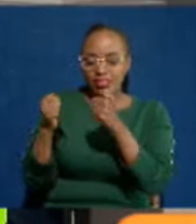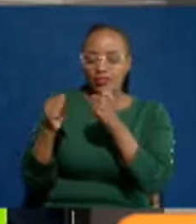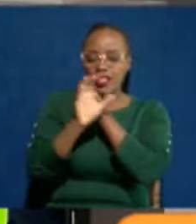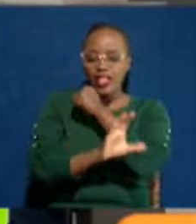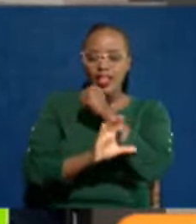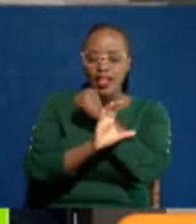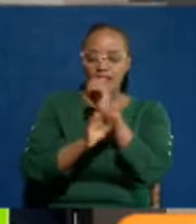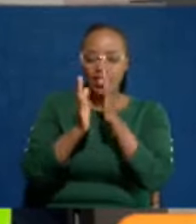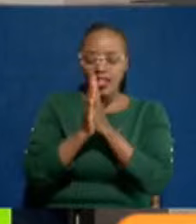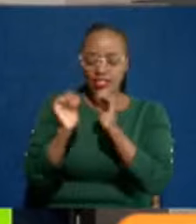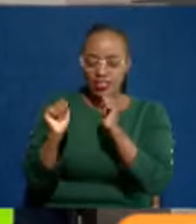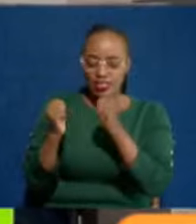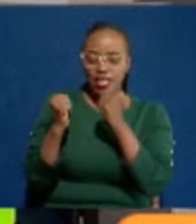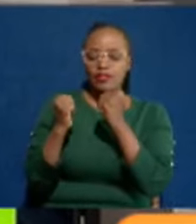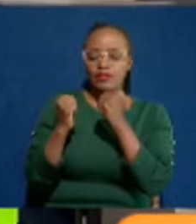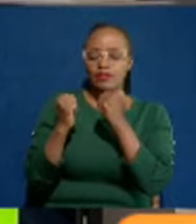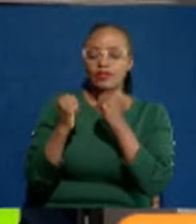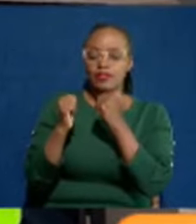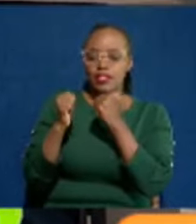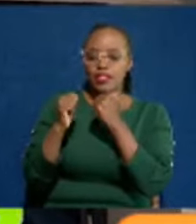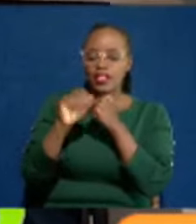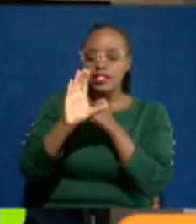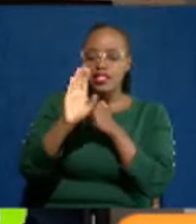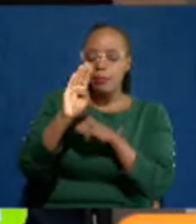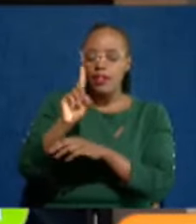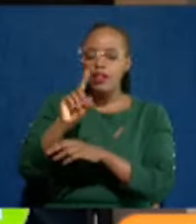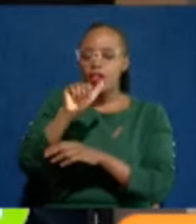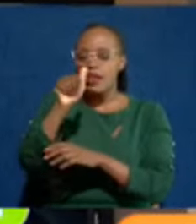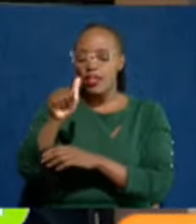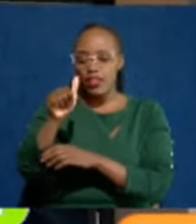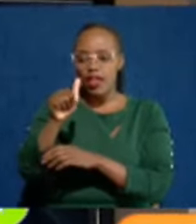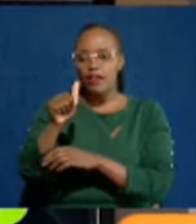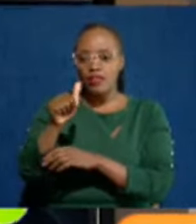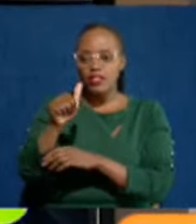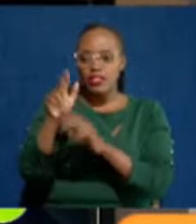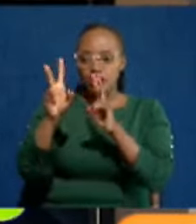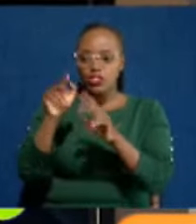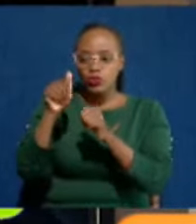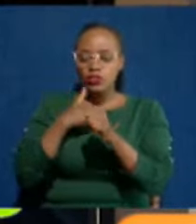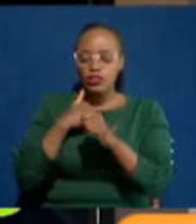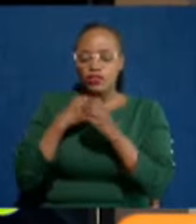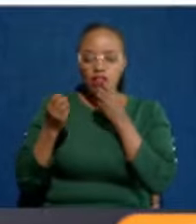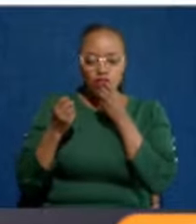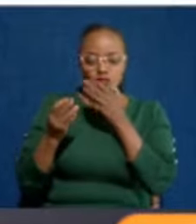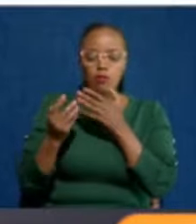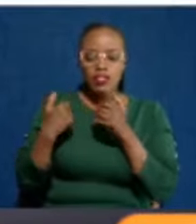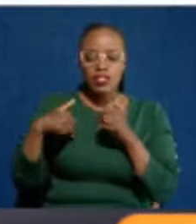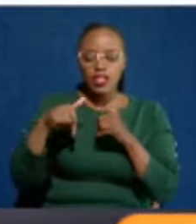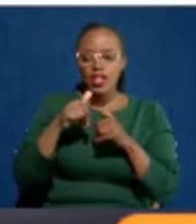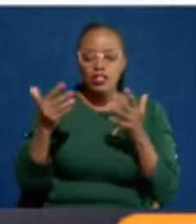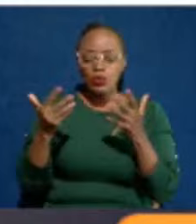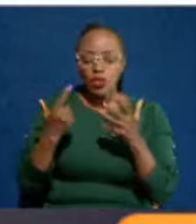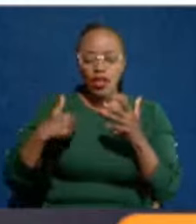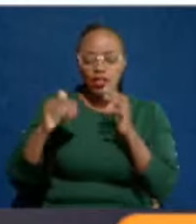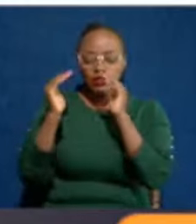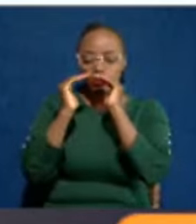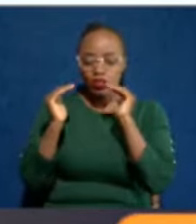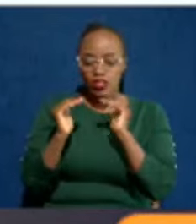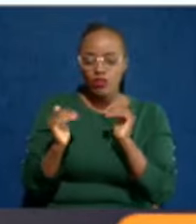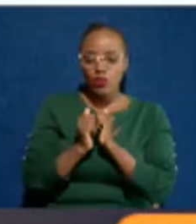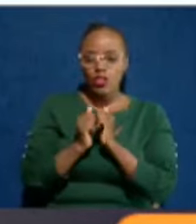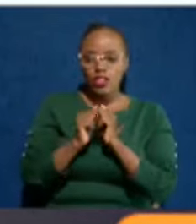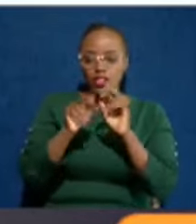and secure the CBD, we would also like another press briefing that perhaps gives us an update on where we are with the